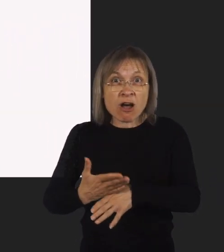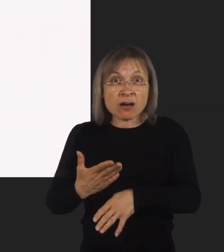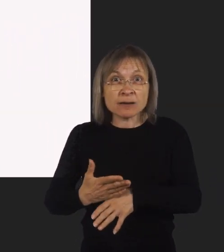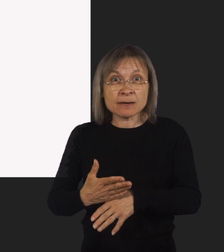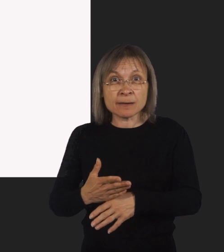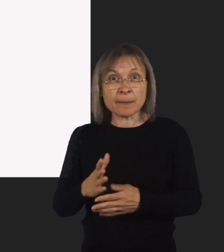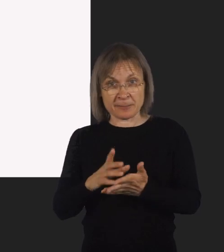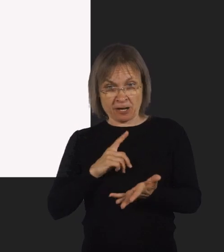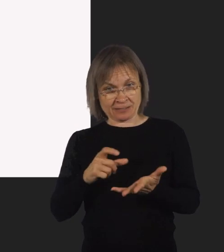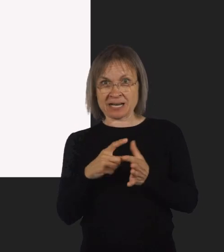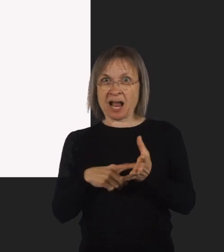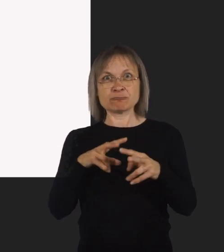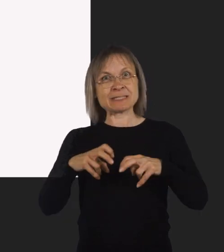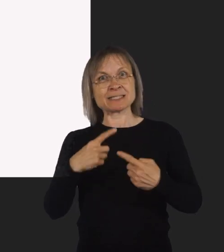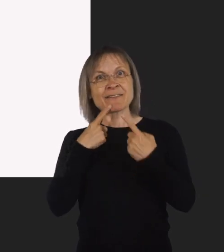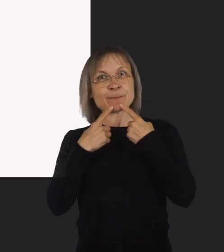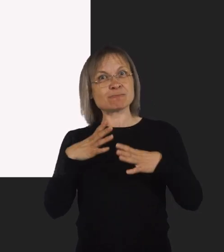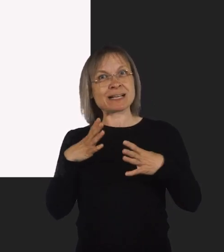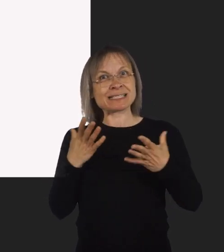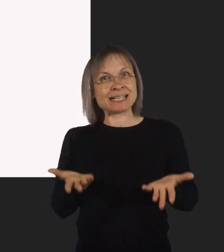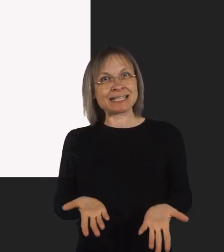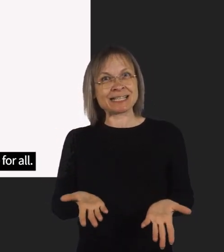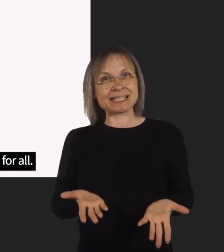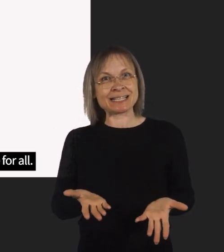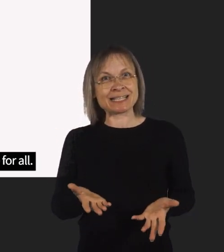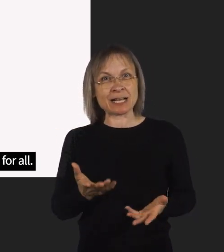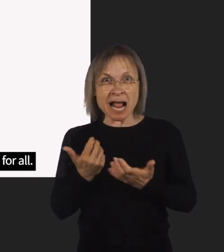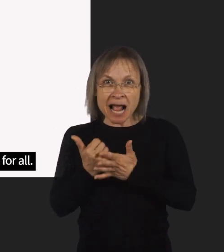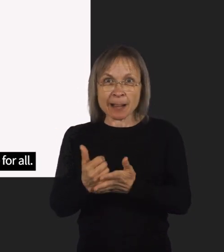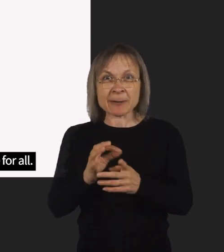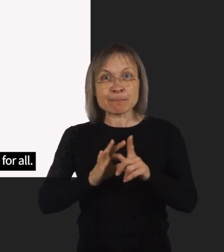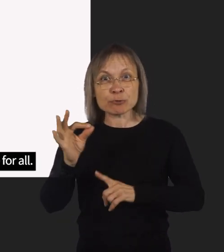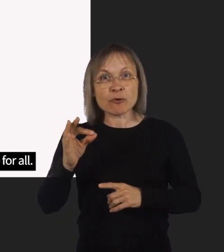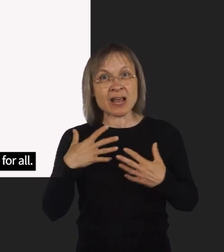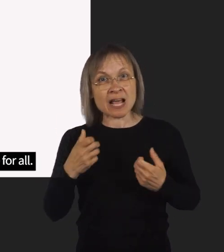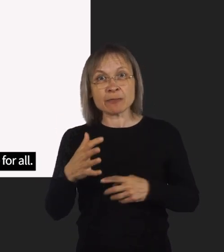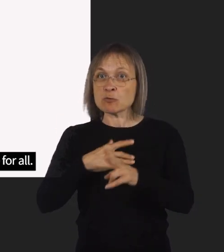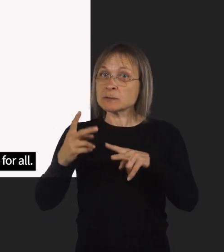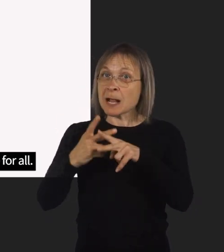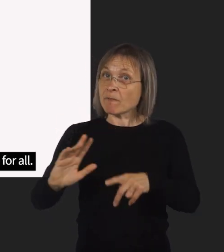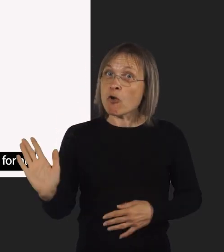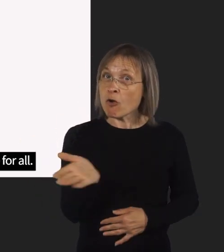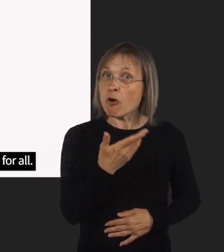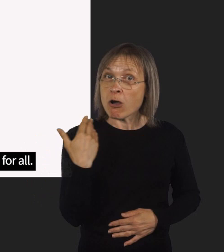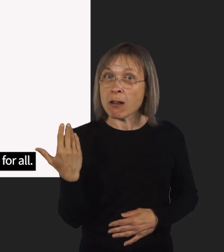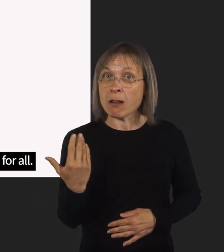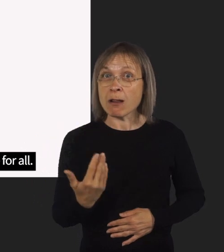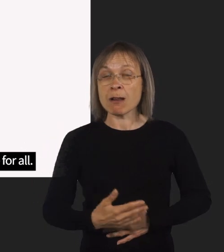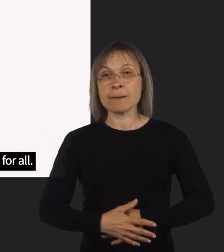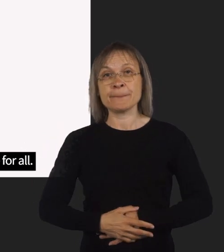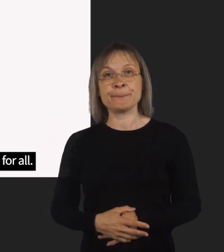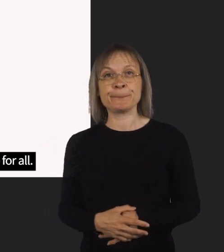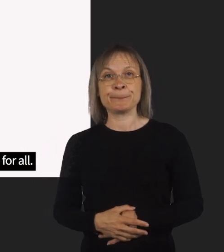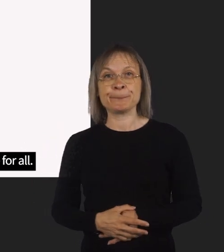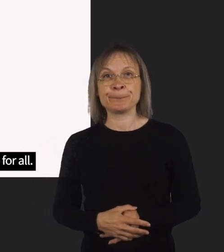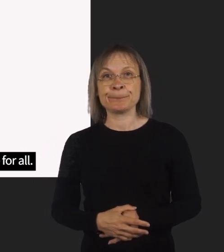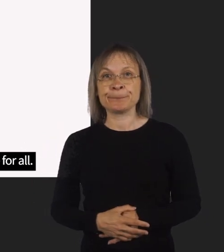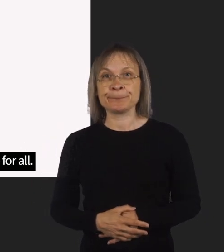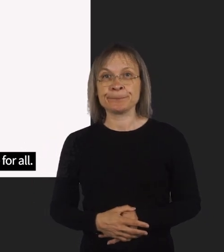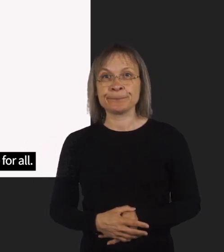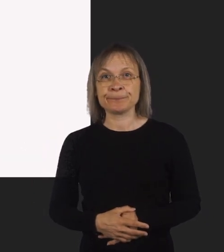effort in making the data research-ready, ultimately leading to improvements in health and social care for